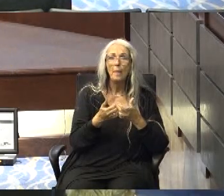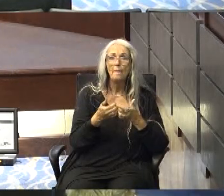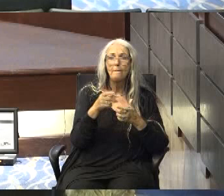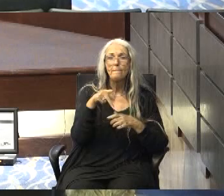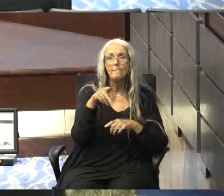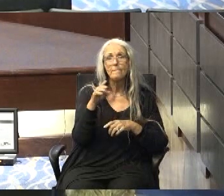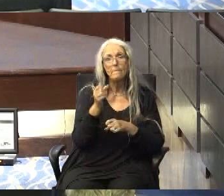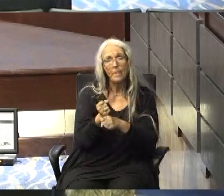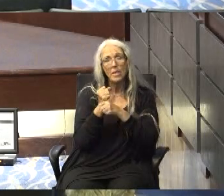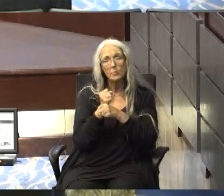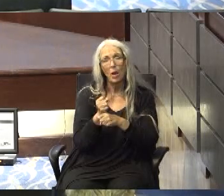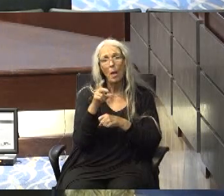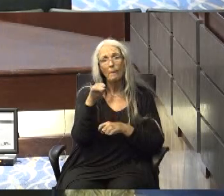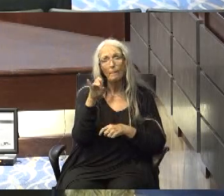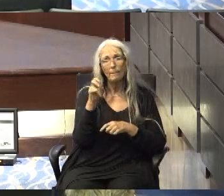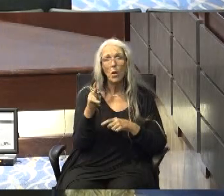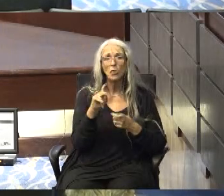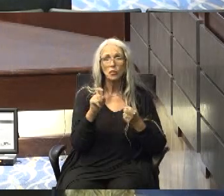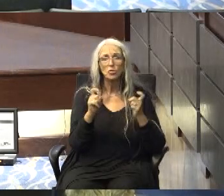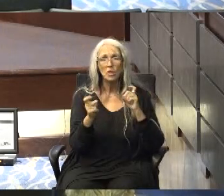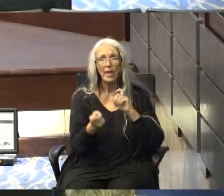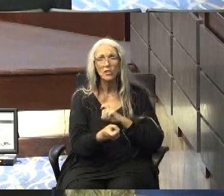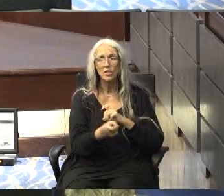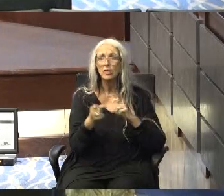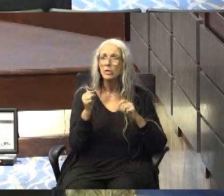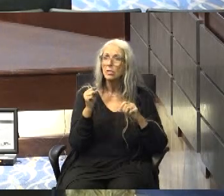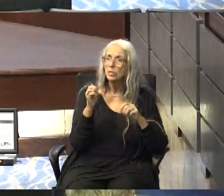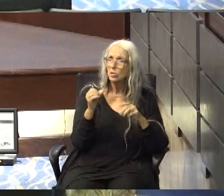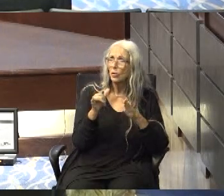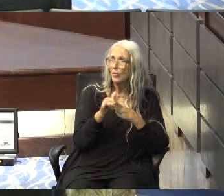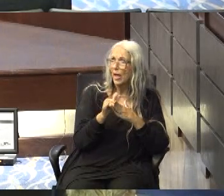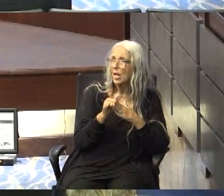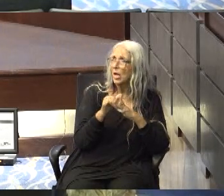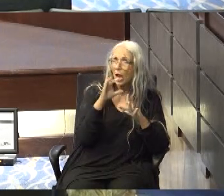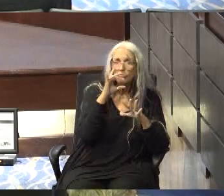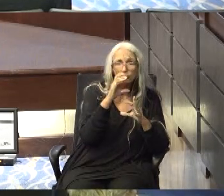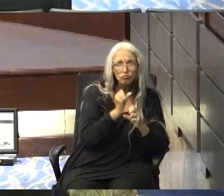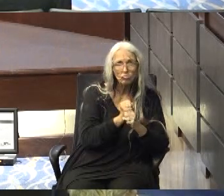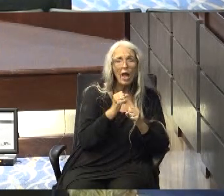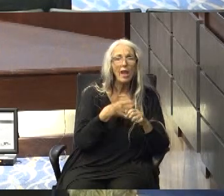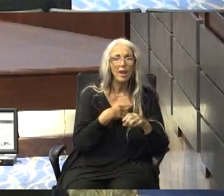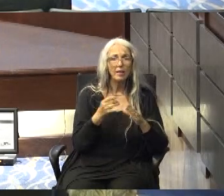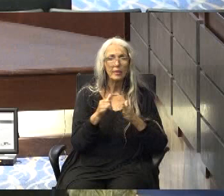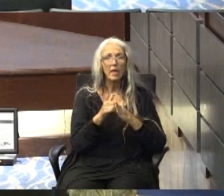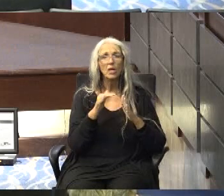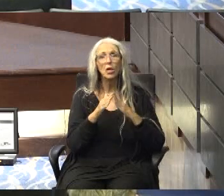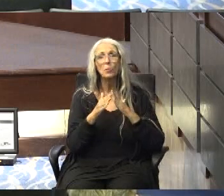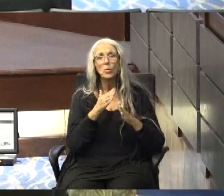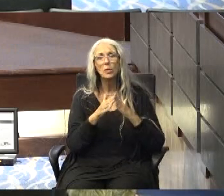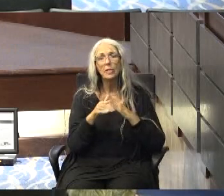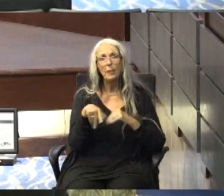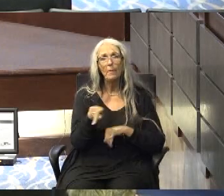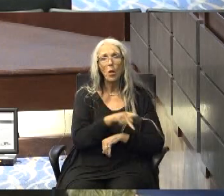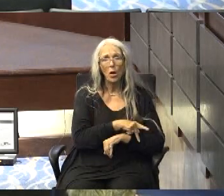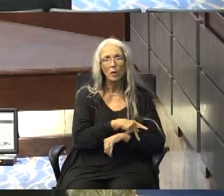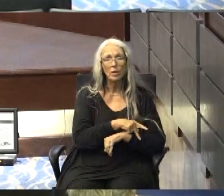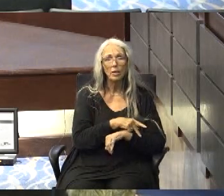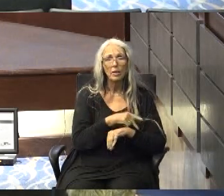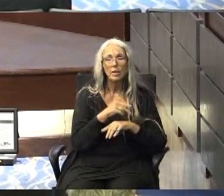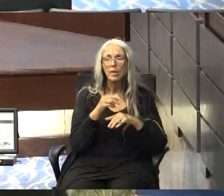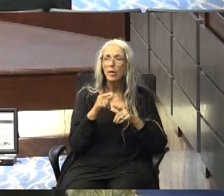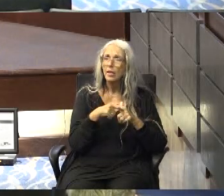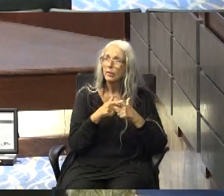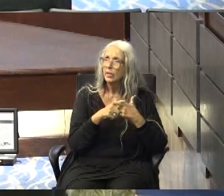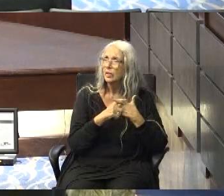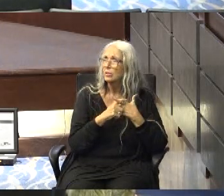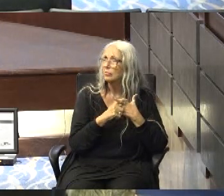are evolving. So that appeals to me too, to have the community park essentially. And I guess